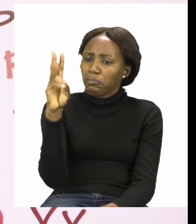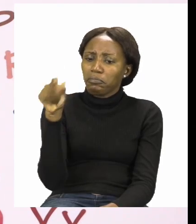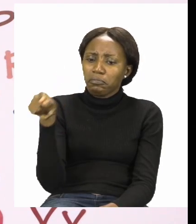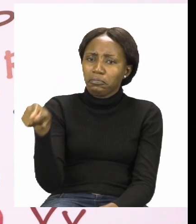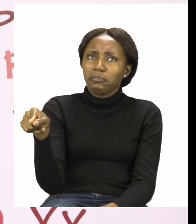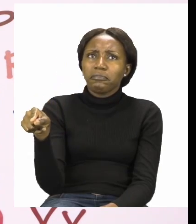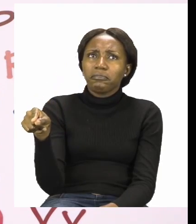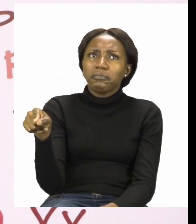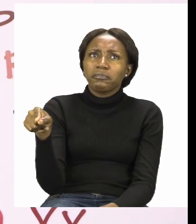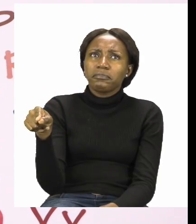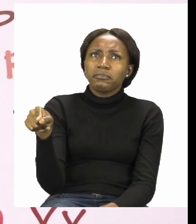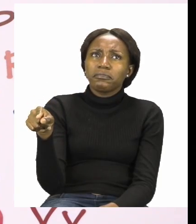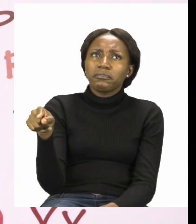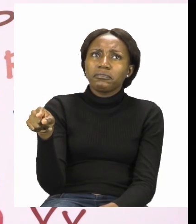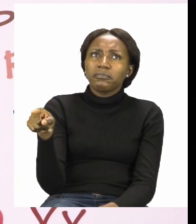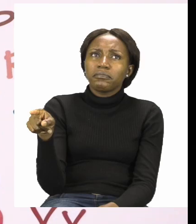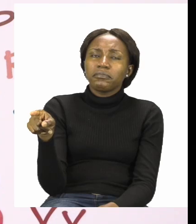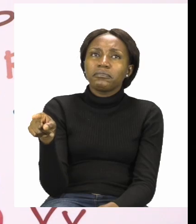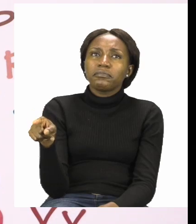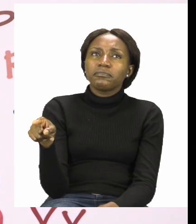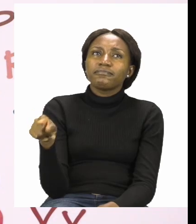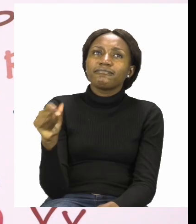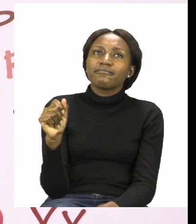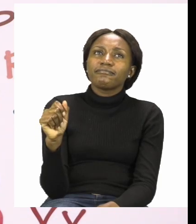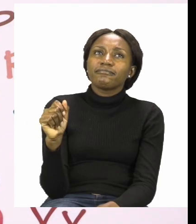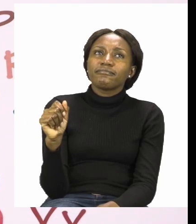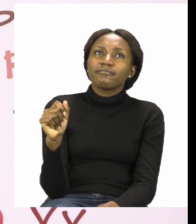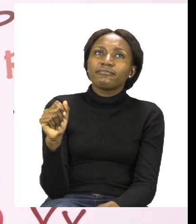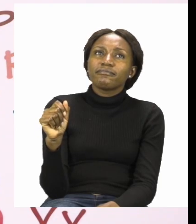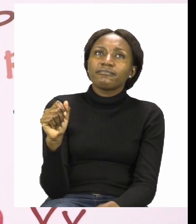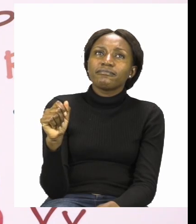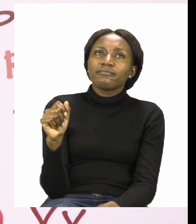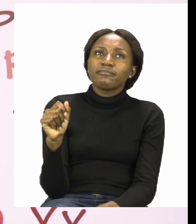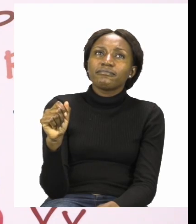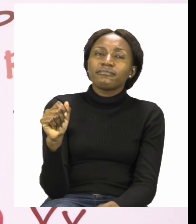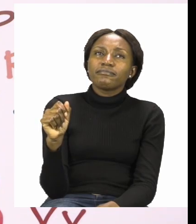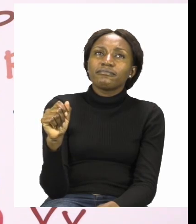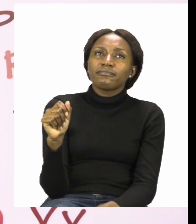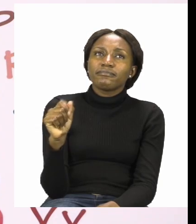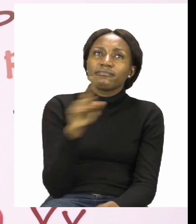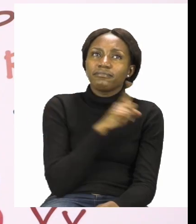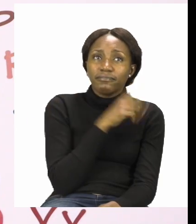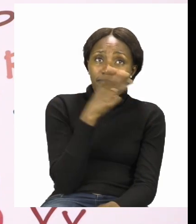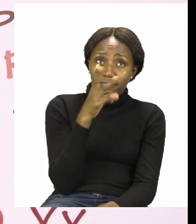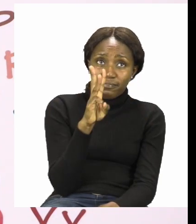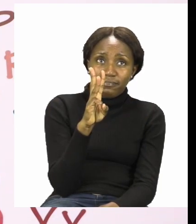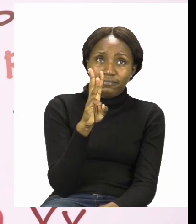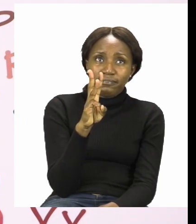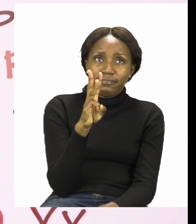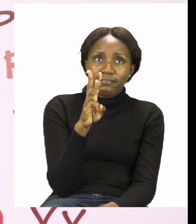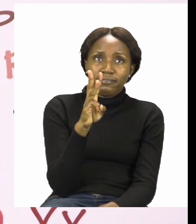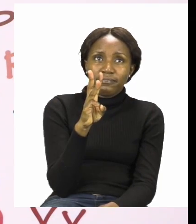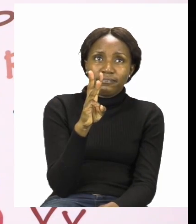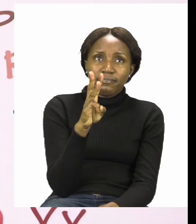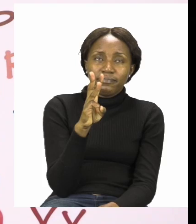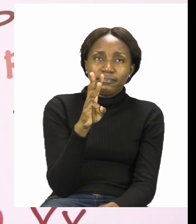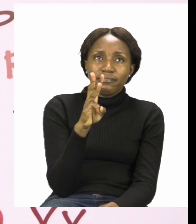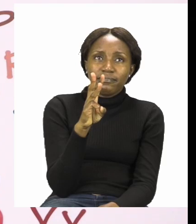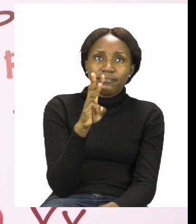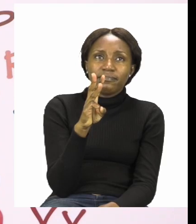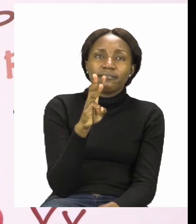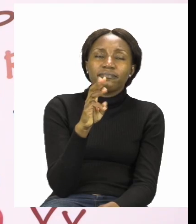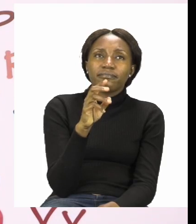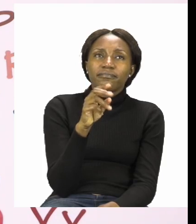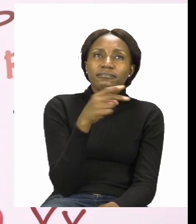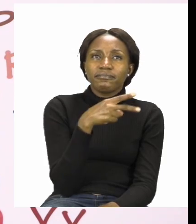we did for this one. We are going to say we have the number 16, and we're going to break it